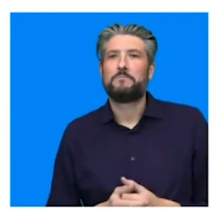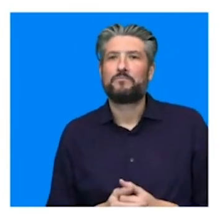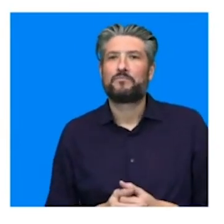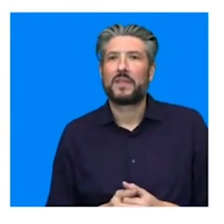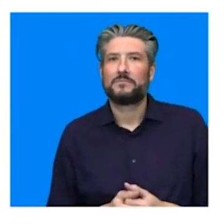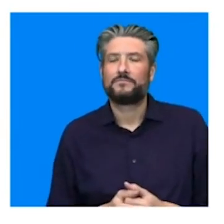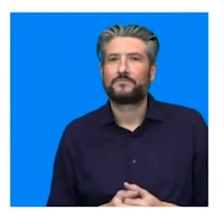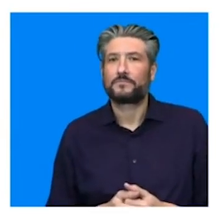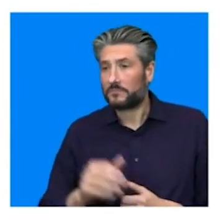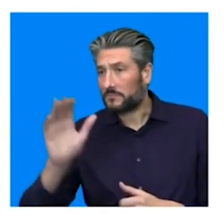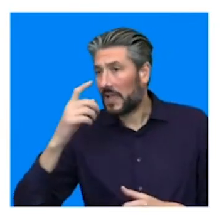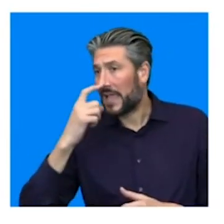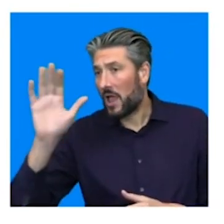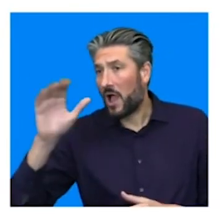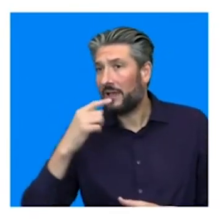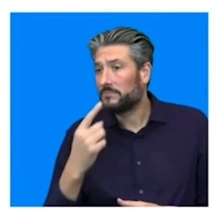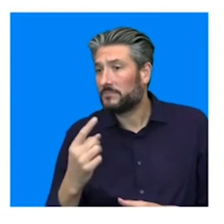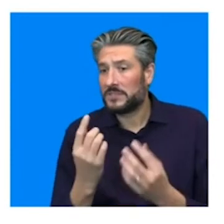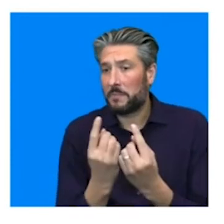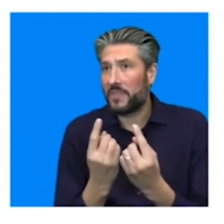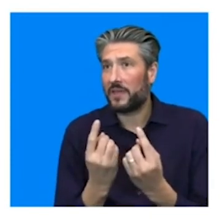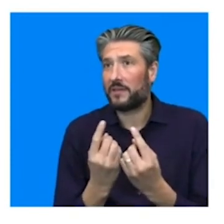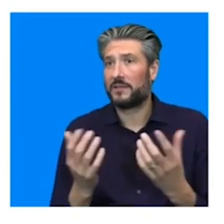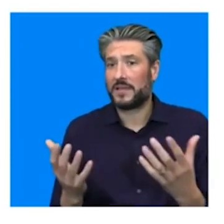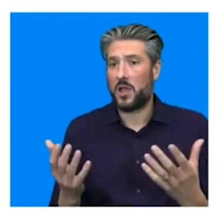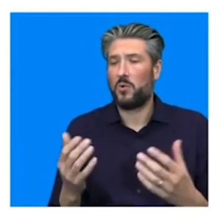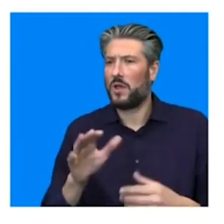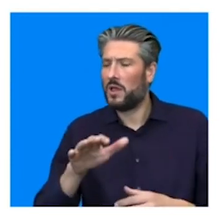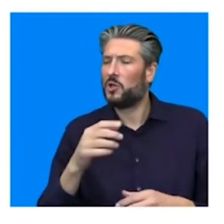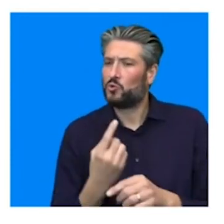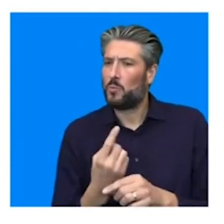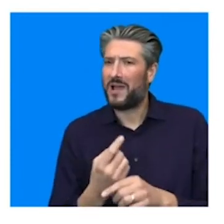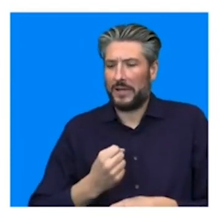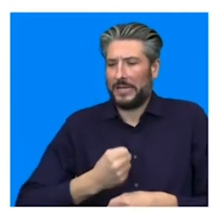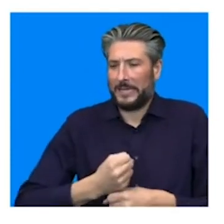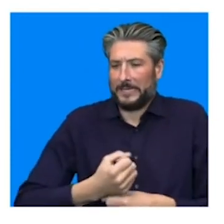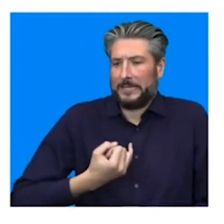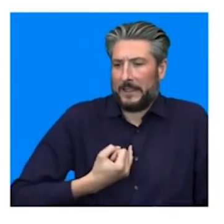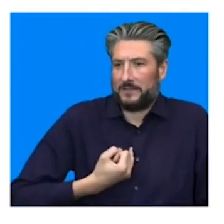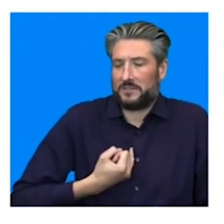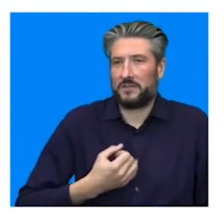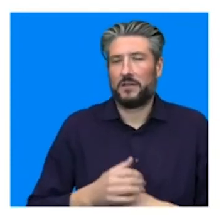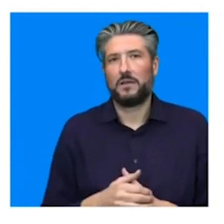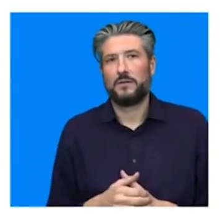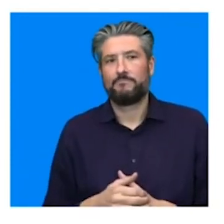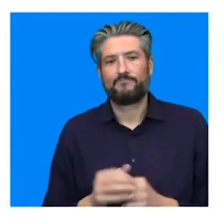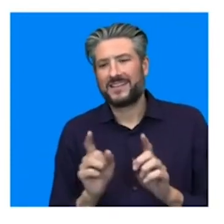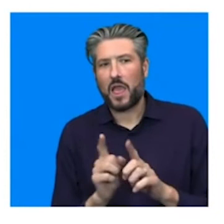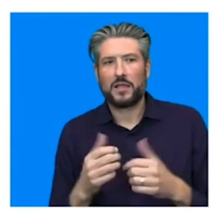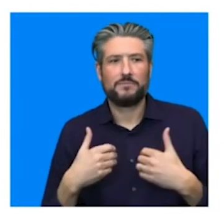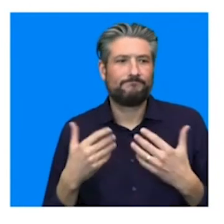just come in on that just very quickly? Yeah, please do. But just that concept of guilds, or what I would call kind of almost like industry narrative.